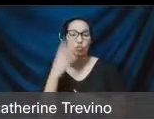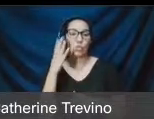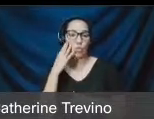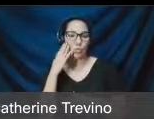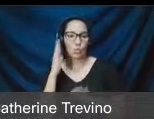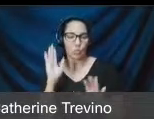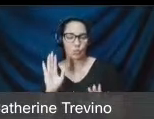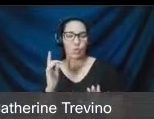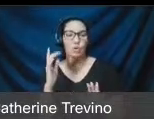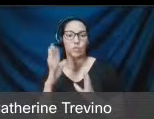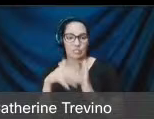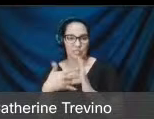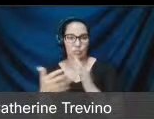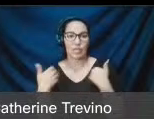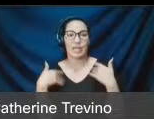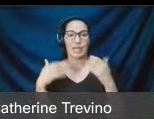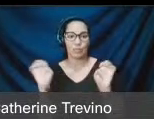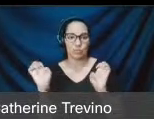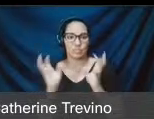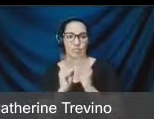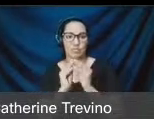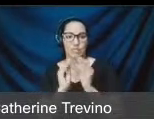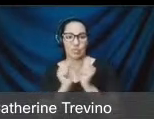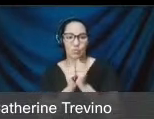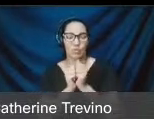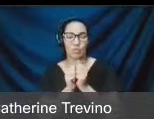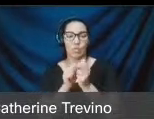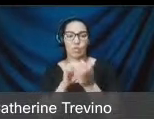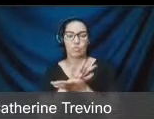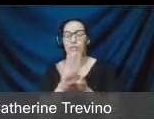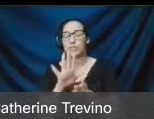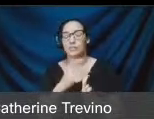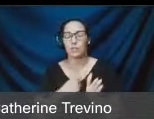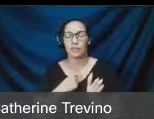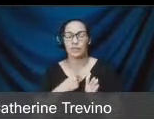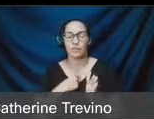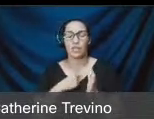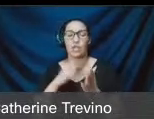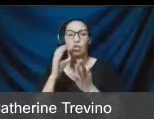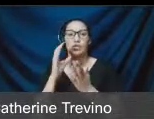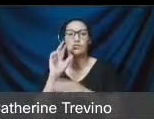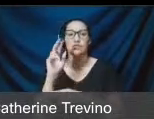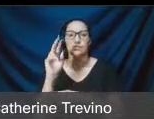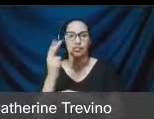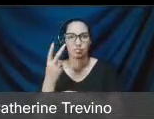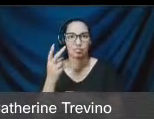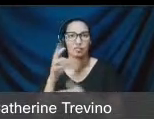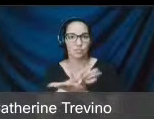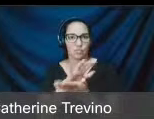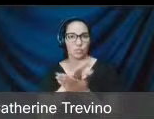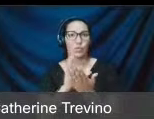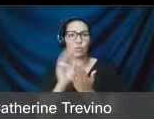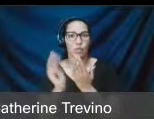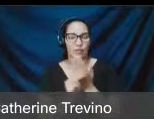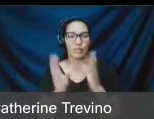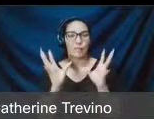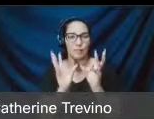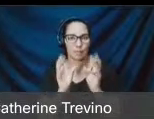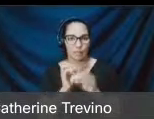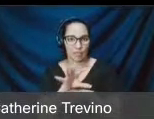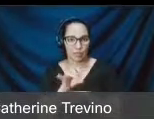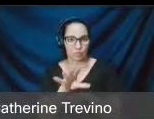schedule, we did have an emergency meeting with school site council, or sorry, secondary curriculum council. We're